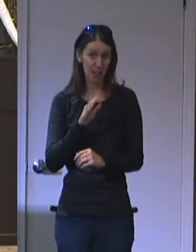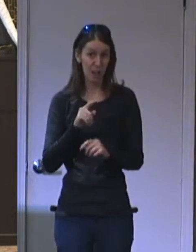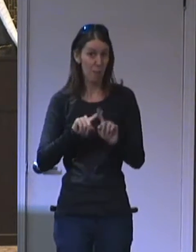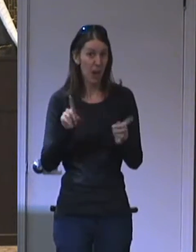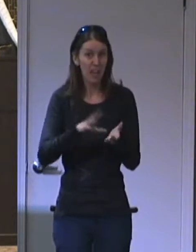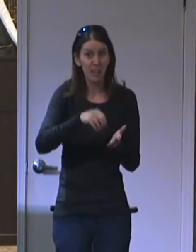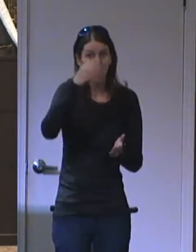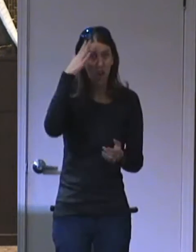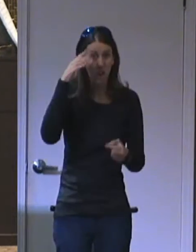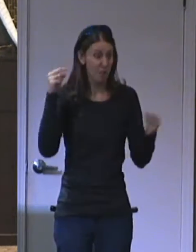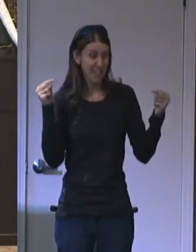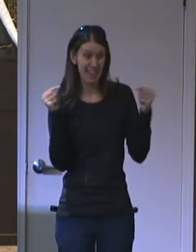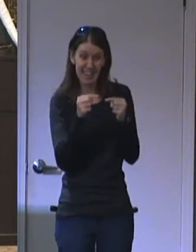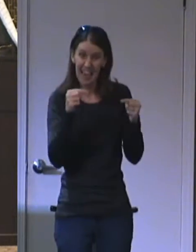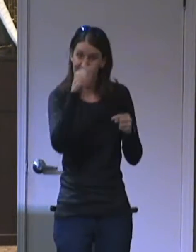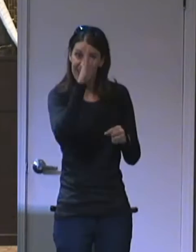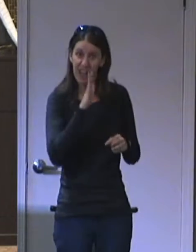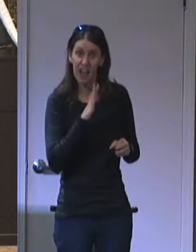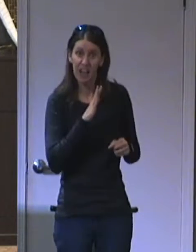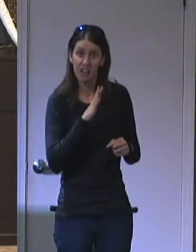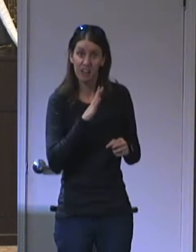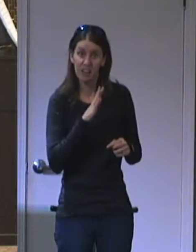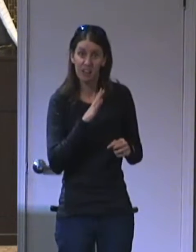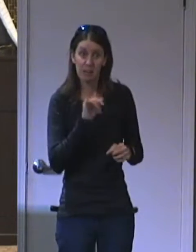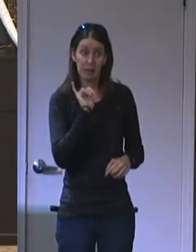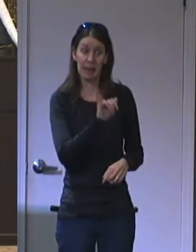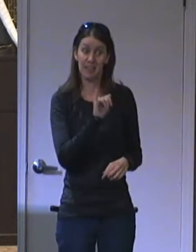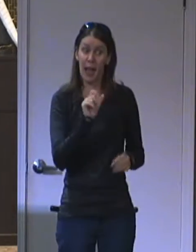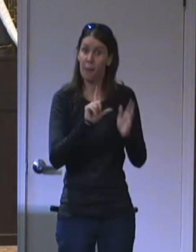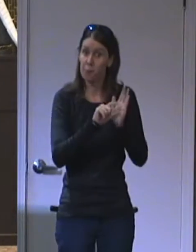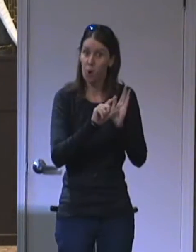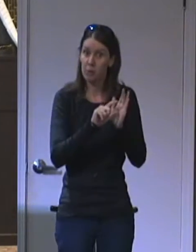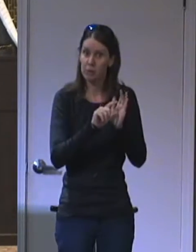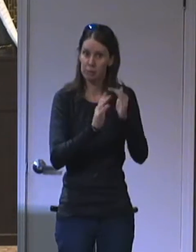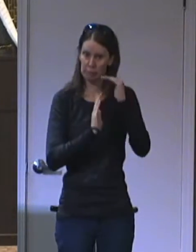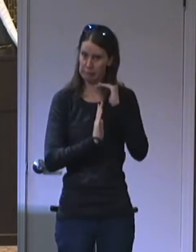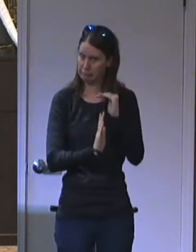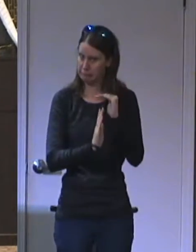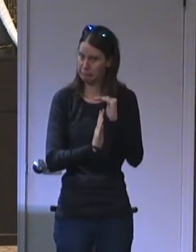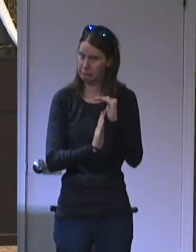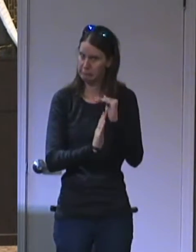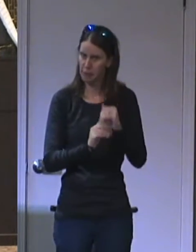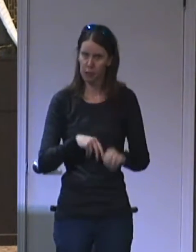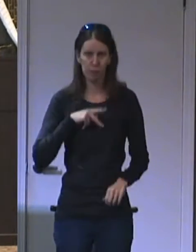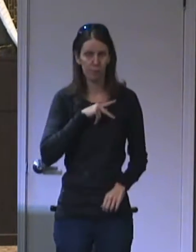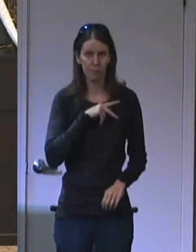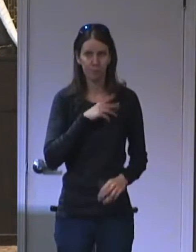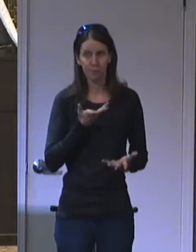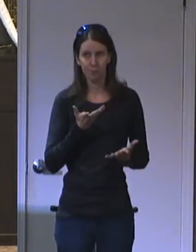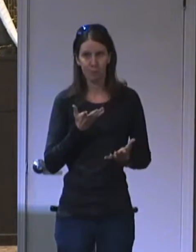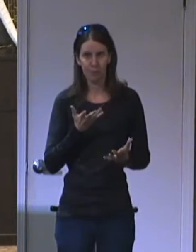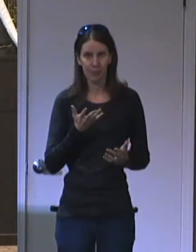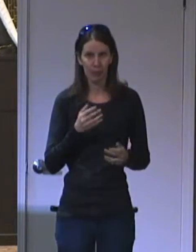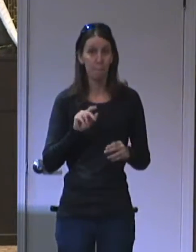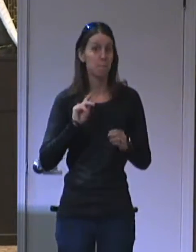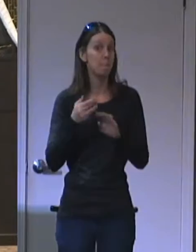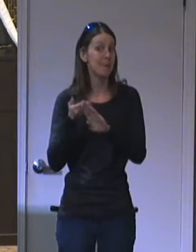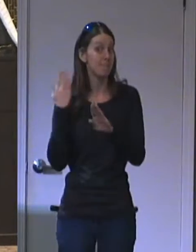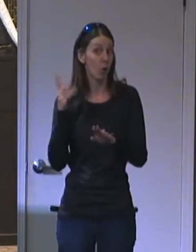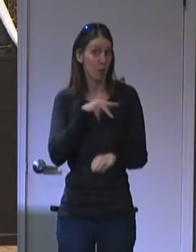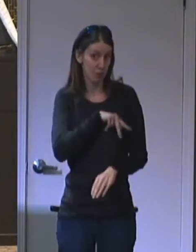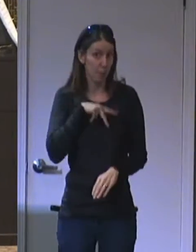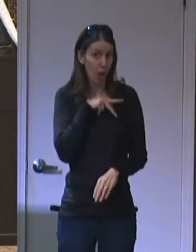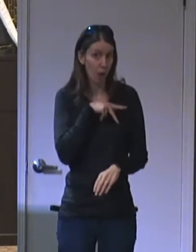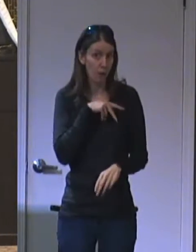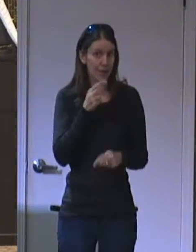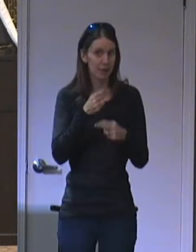wanted. And he was laid low. When the Apostle Paul, when he was Saul